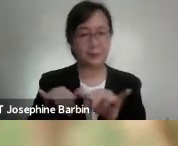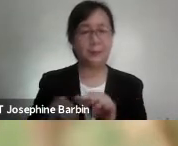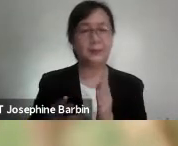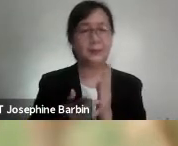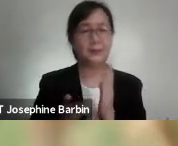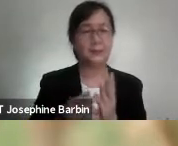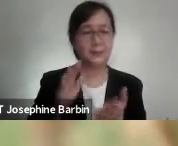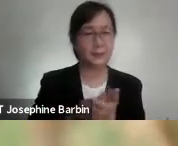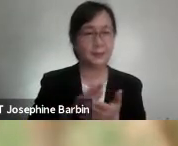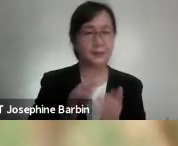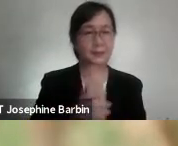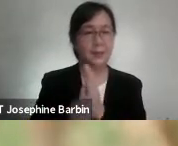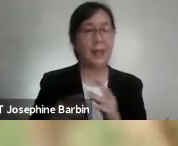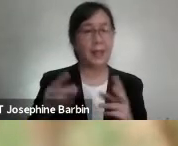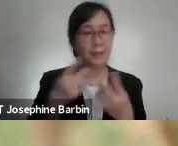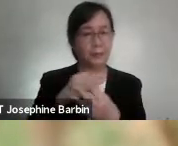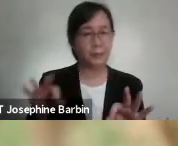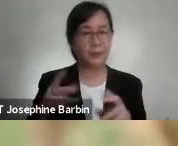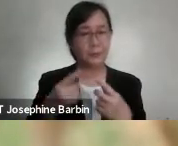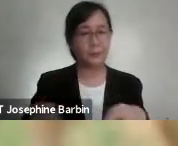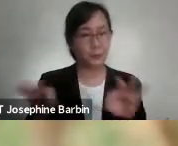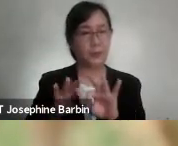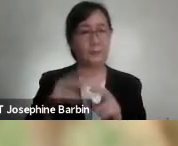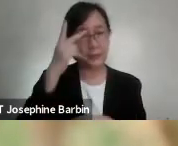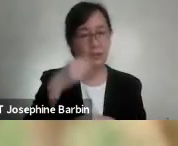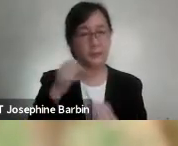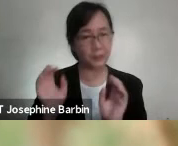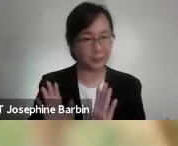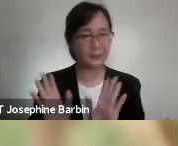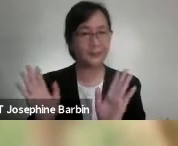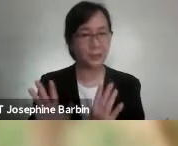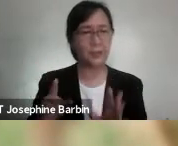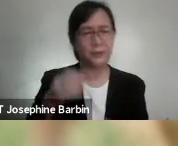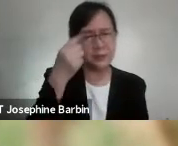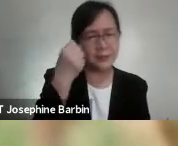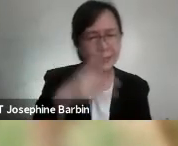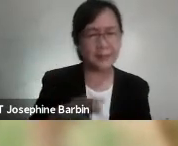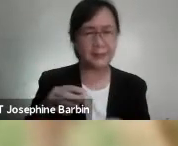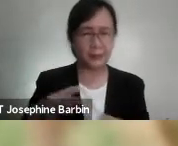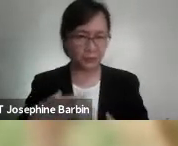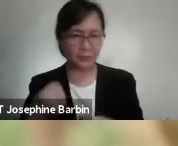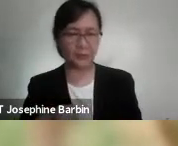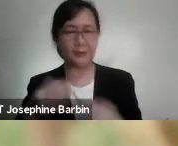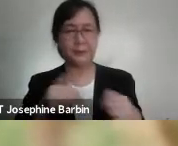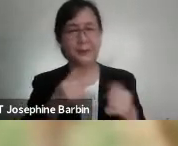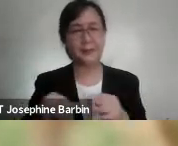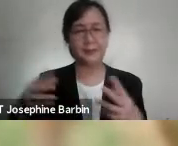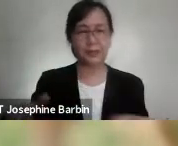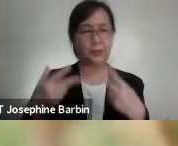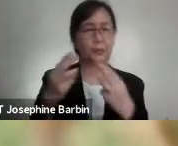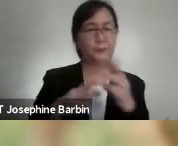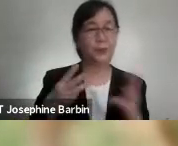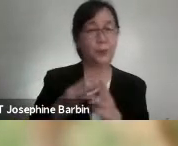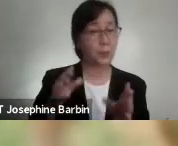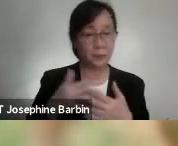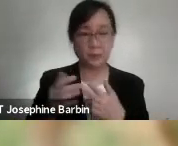free time is important. Parents should be encouraged to understand their interests and play in the digital world, although it is also to